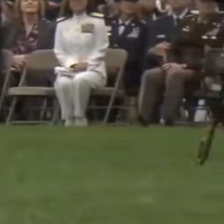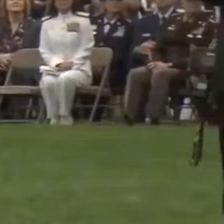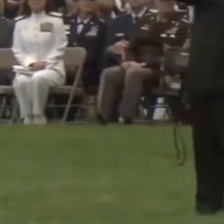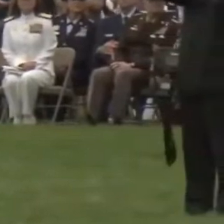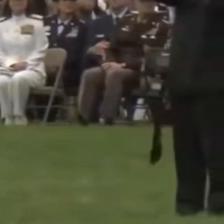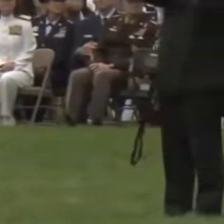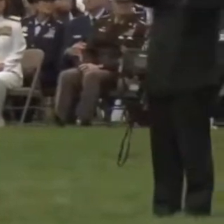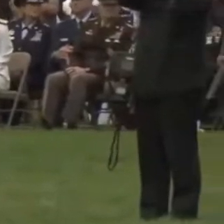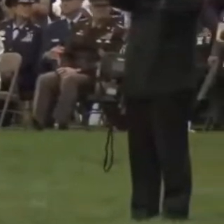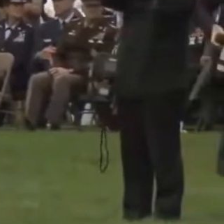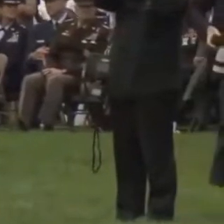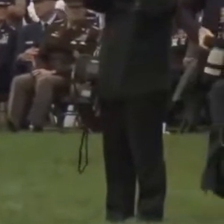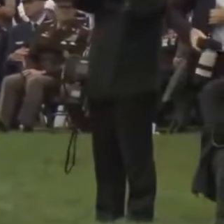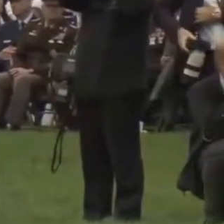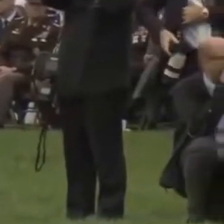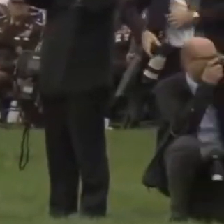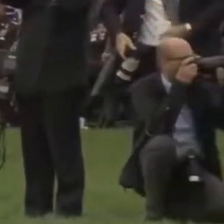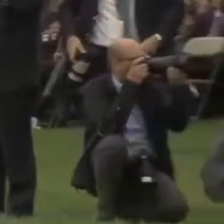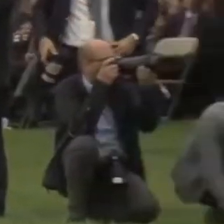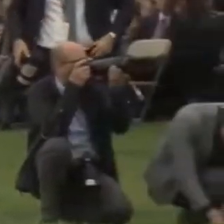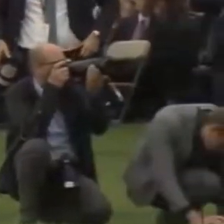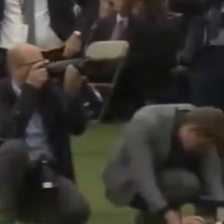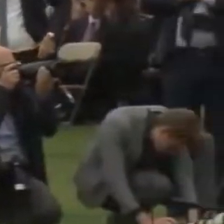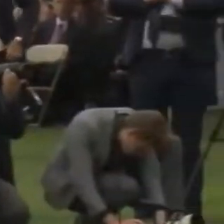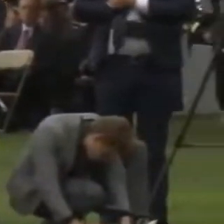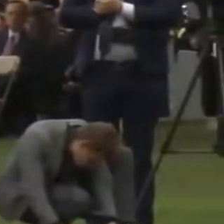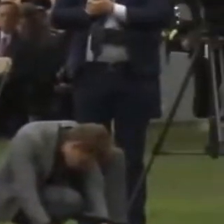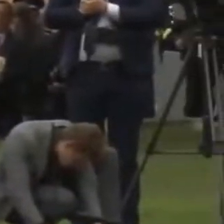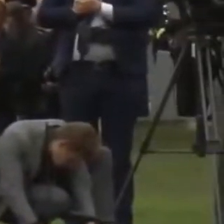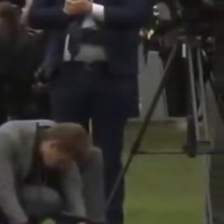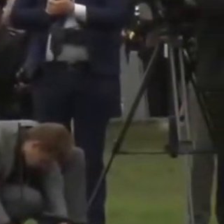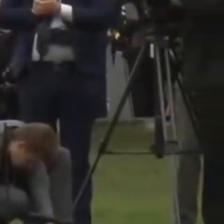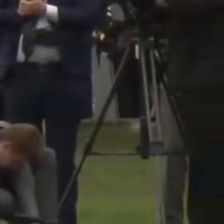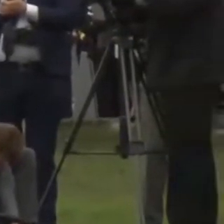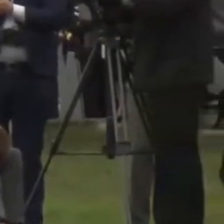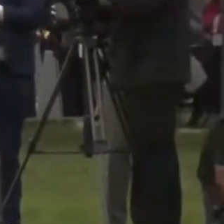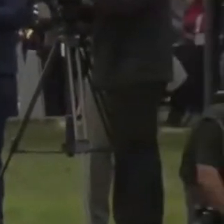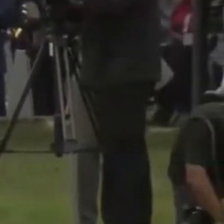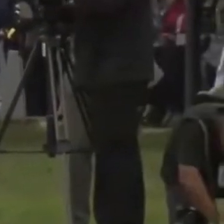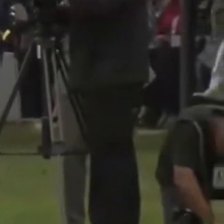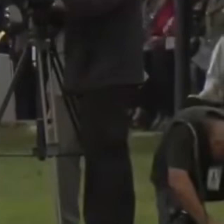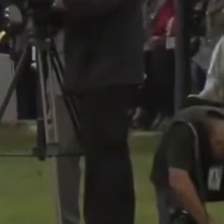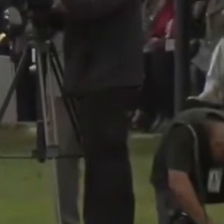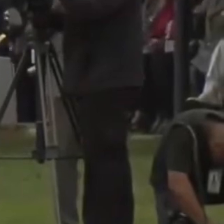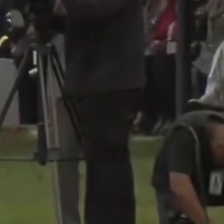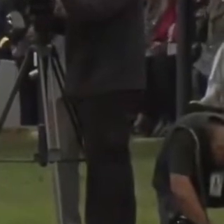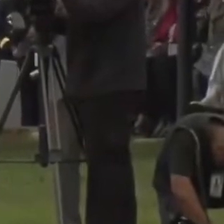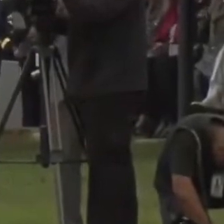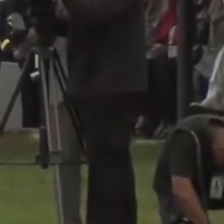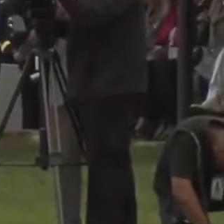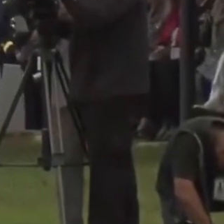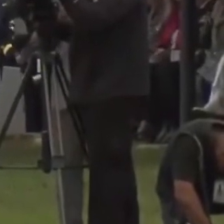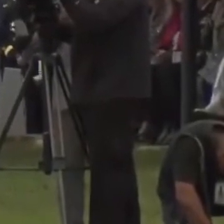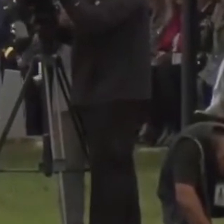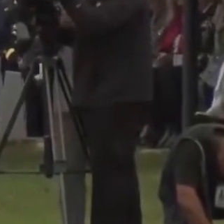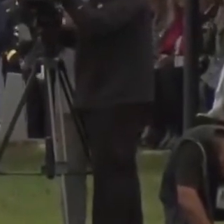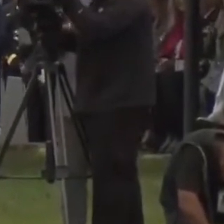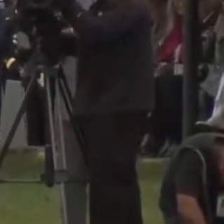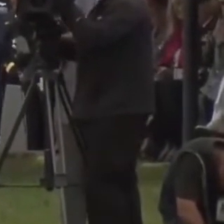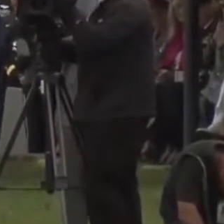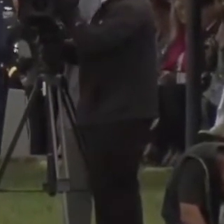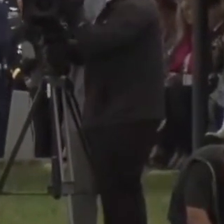and a hand to hold during those tough times. But he still stood to watch.